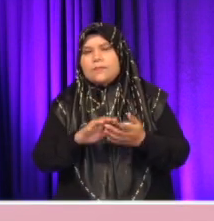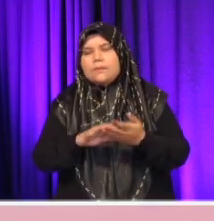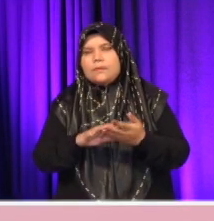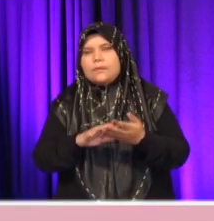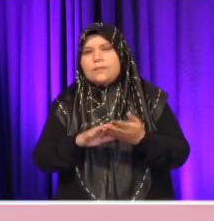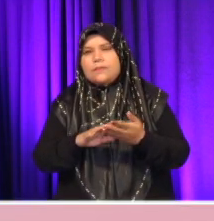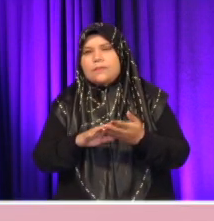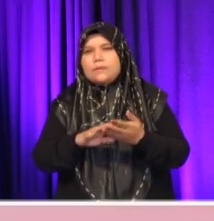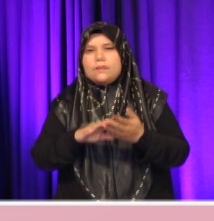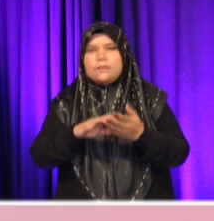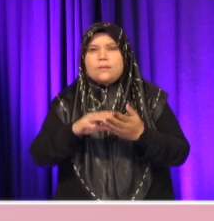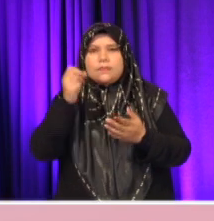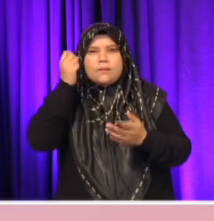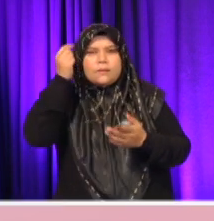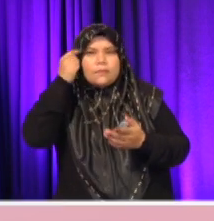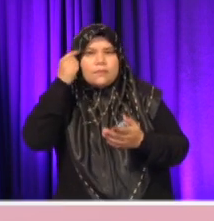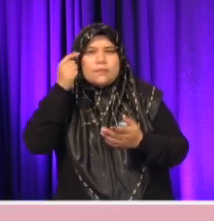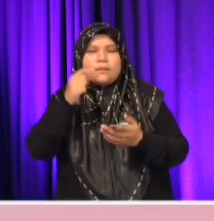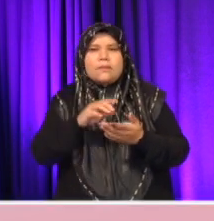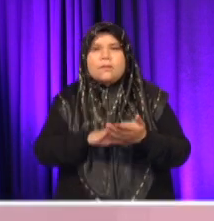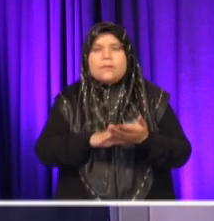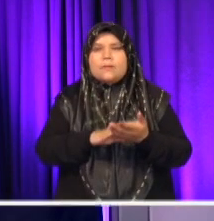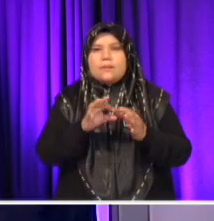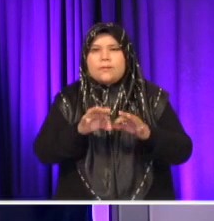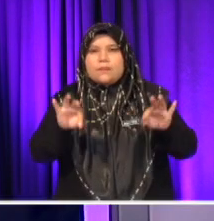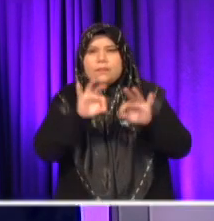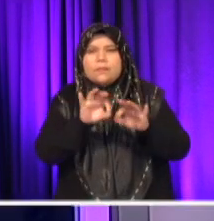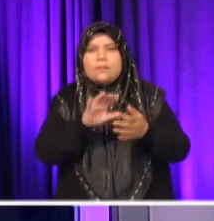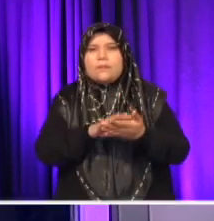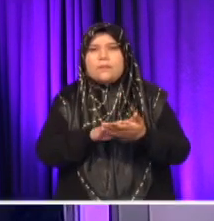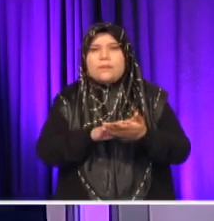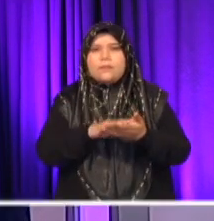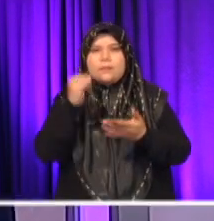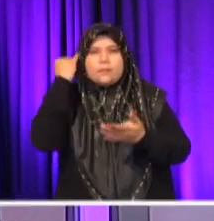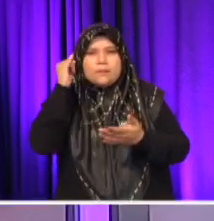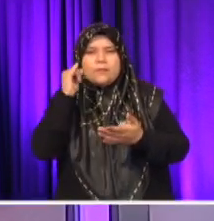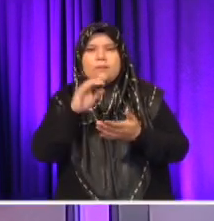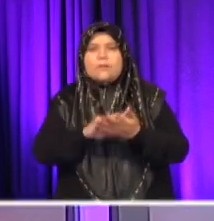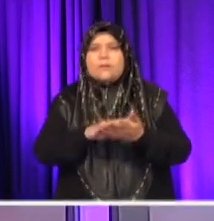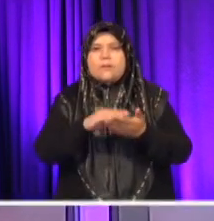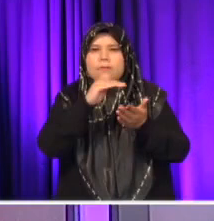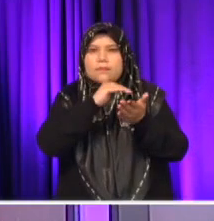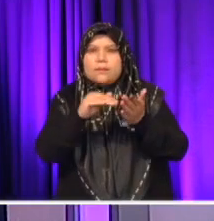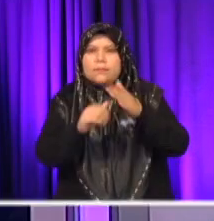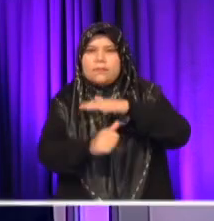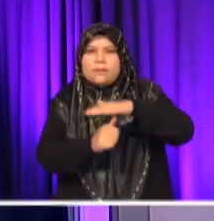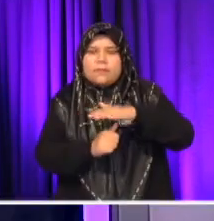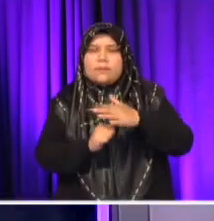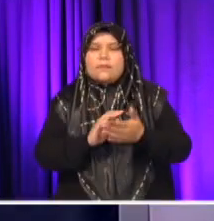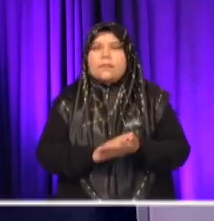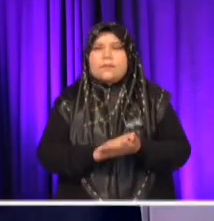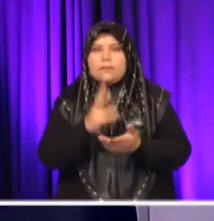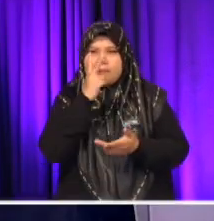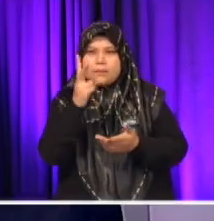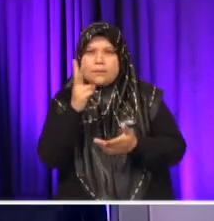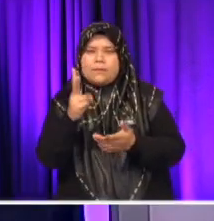and then understand specific details, given in the from the text. passage. Yes, from the text. Okay, all right. Okay. So let's have a look at the